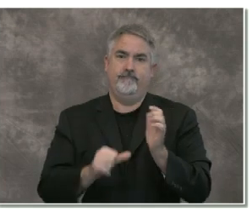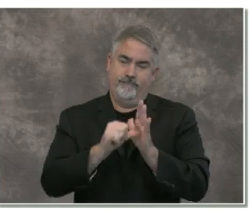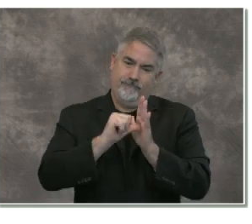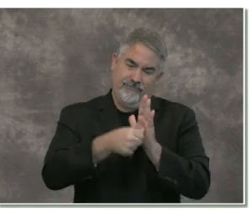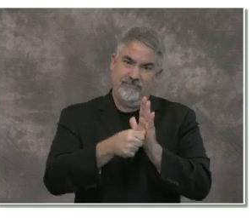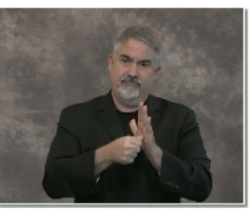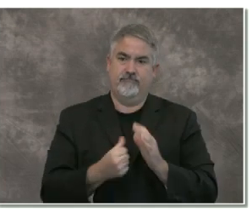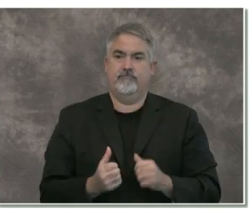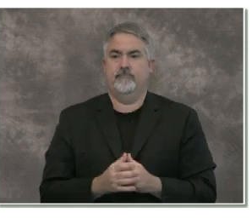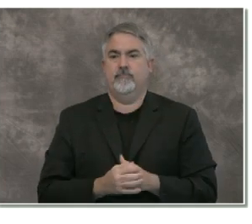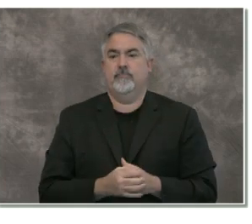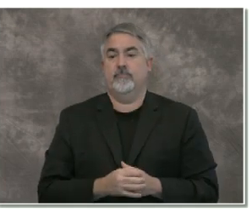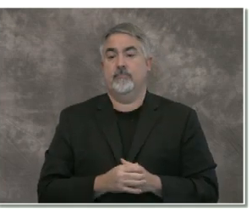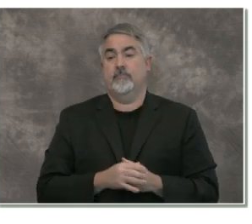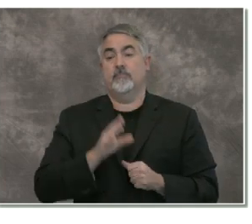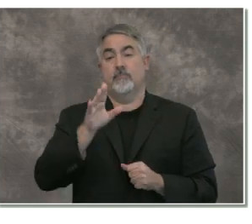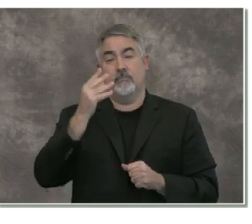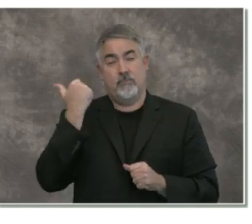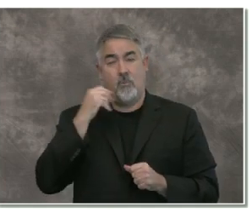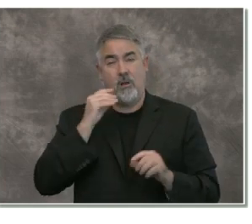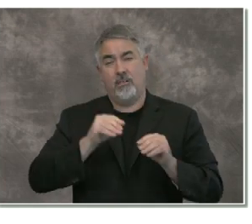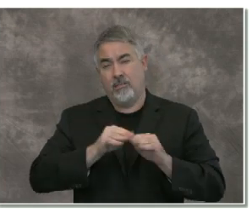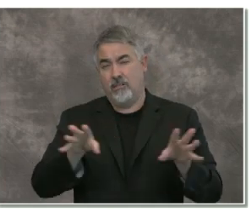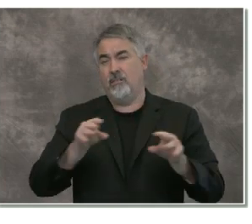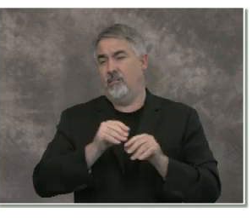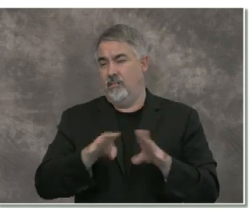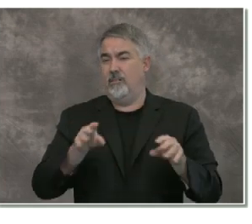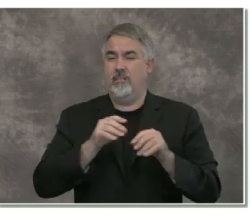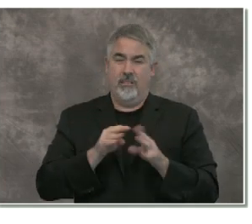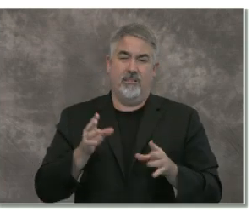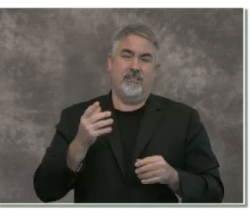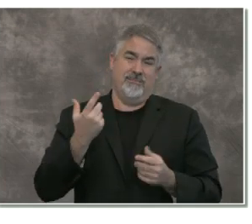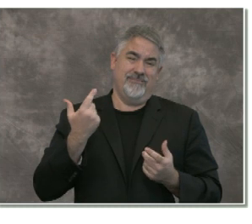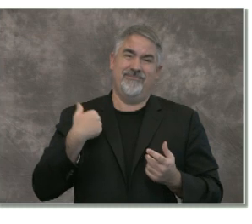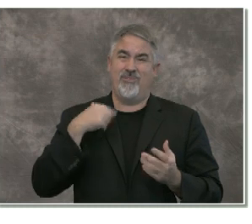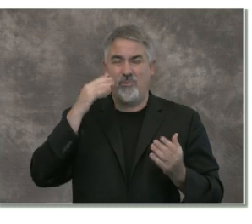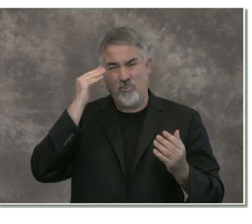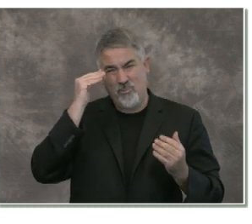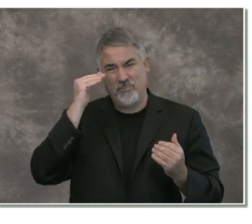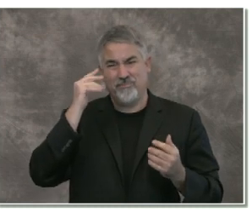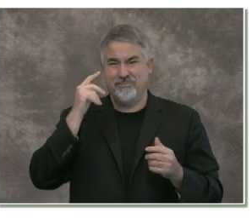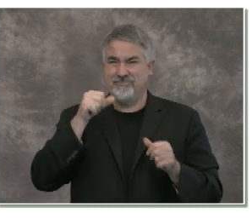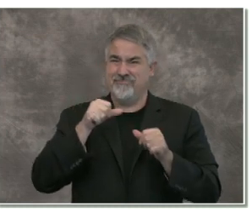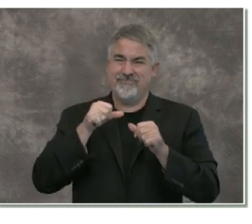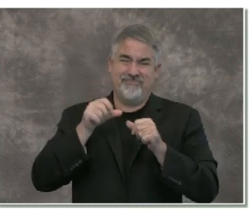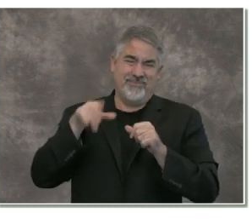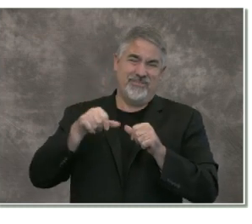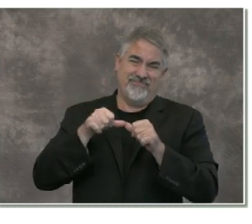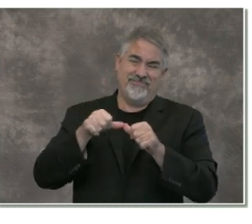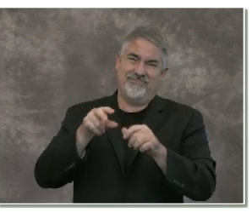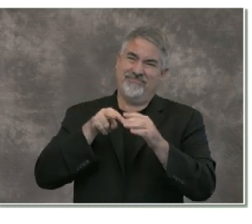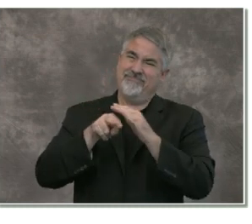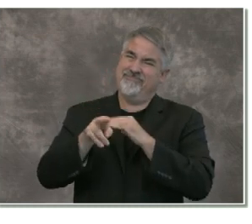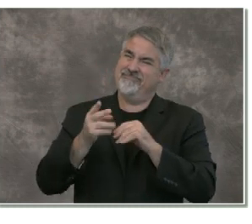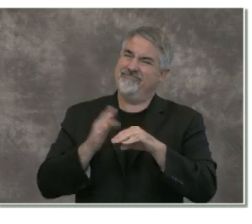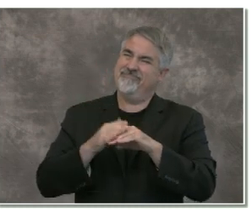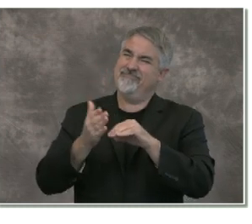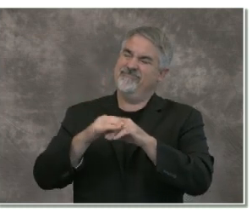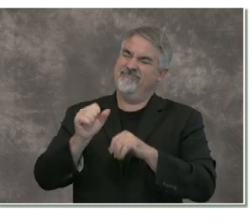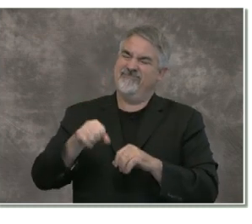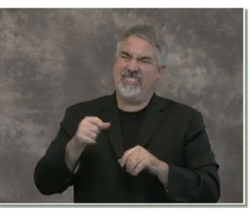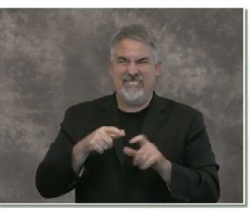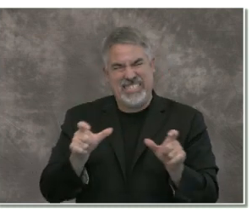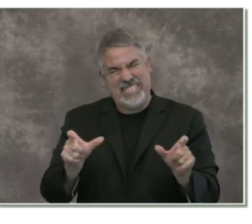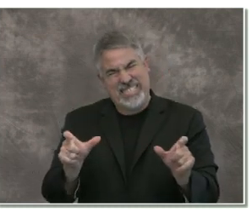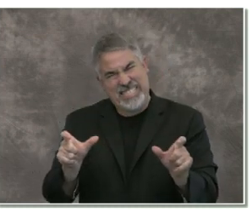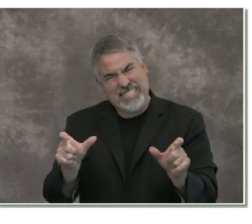of transmission of COVID-19 in San Diego County, and we expect this to continue for the foreseeable future. And the county will continue to